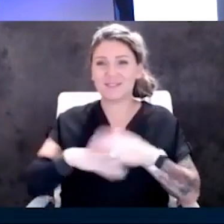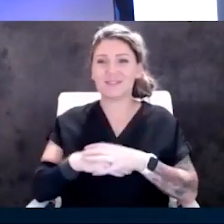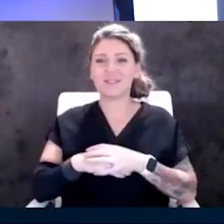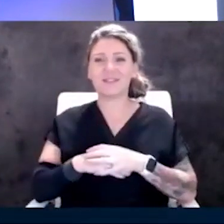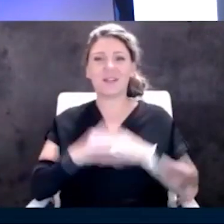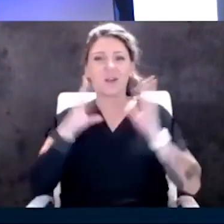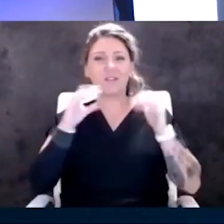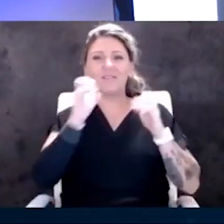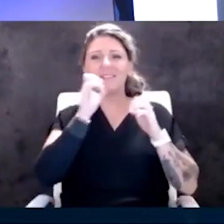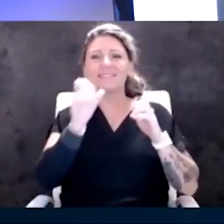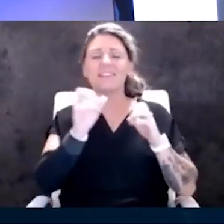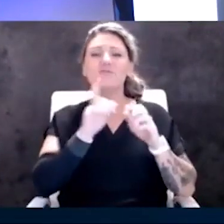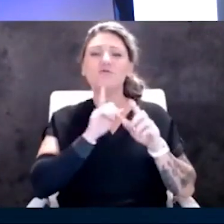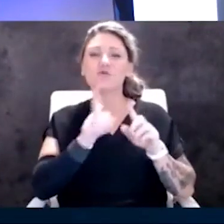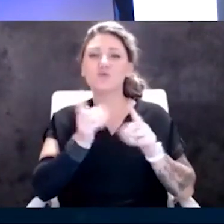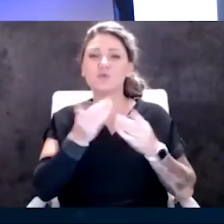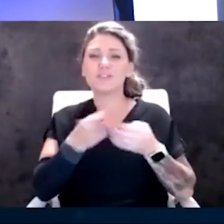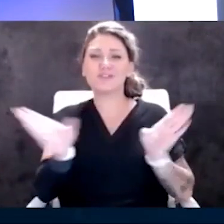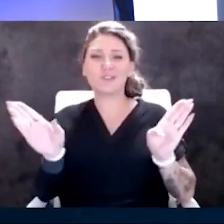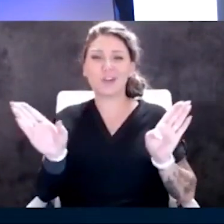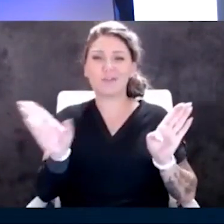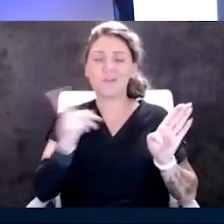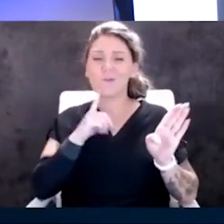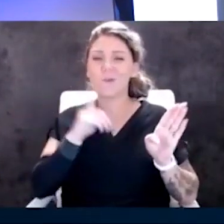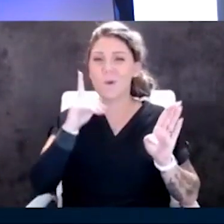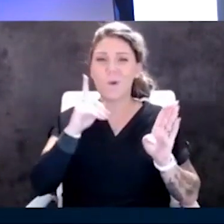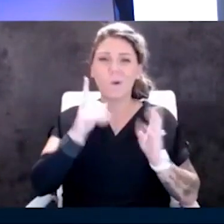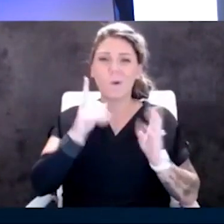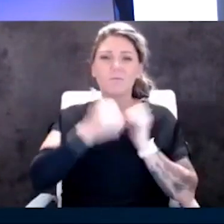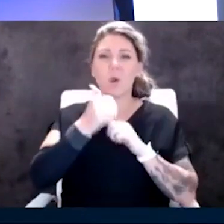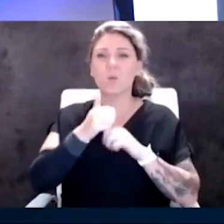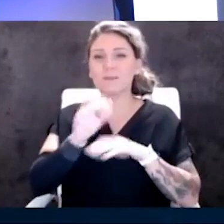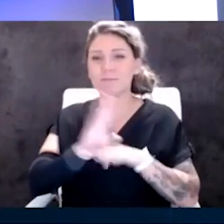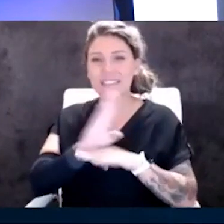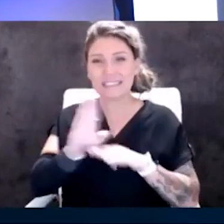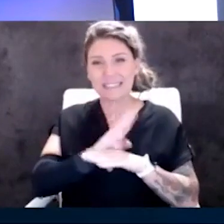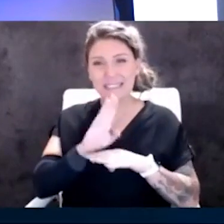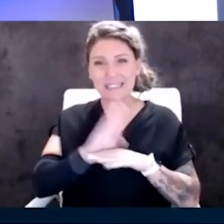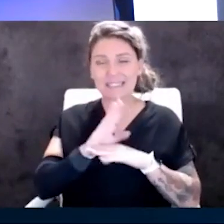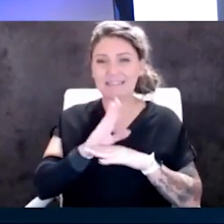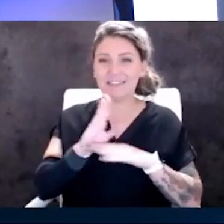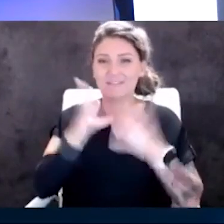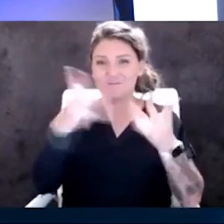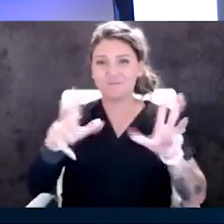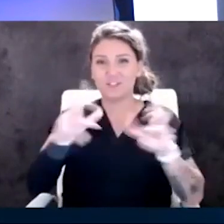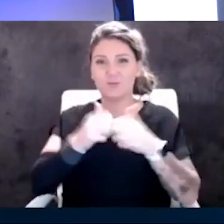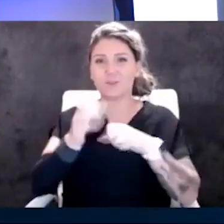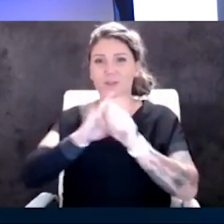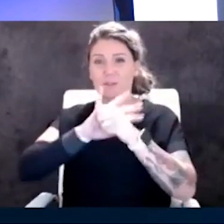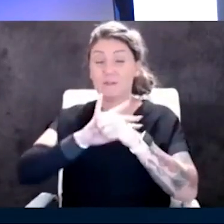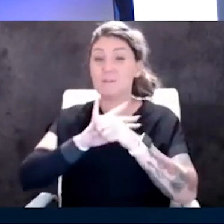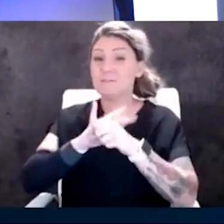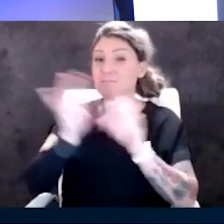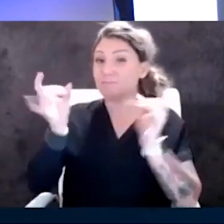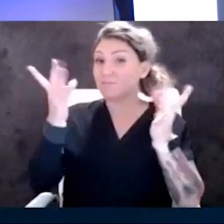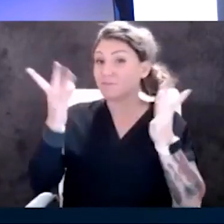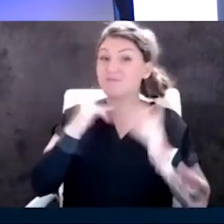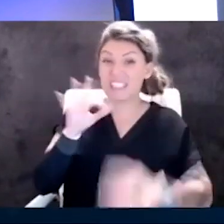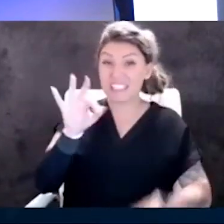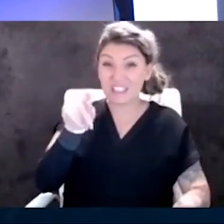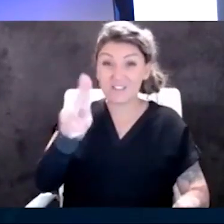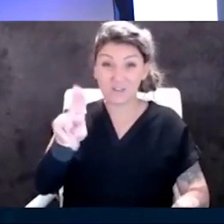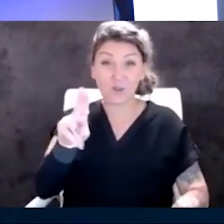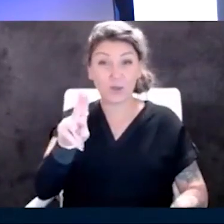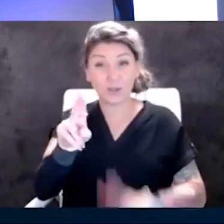public and most businesses. I think hopefully we get through the COVID crisis, you won't have to do that. It is influenza season though, right? Yeah. It's kicking off, and Hawkeye,